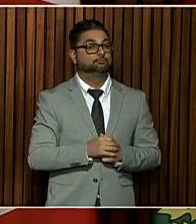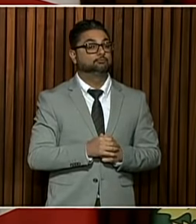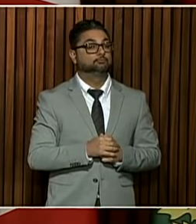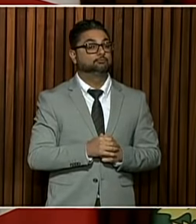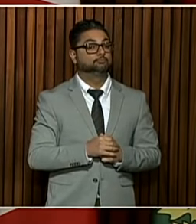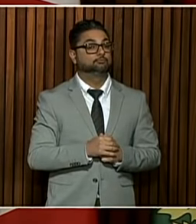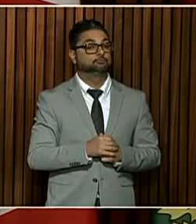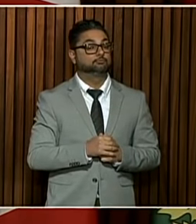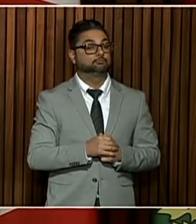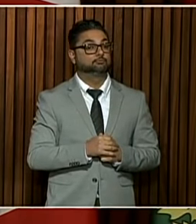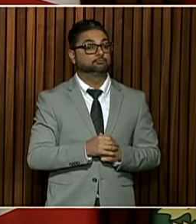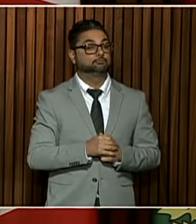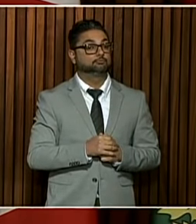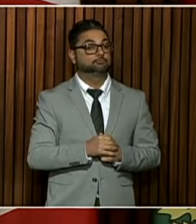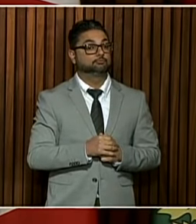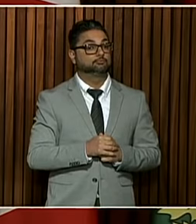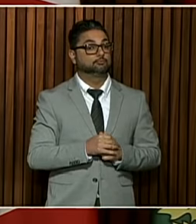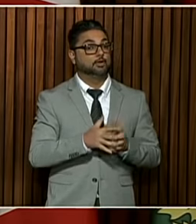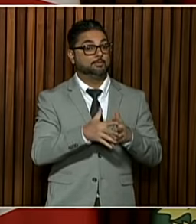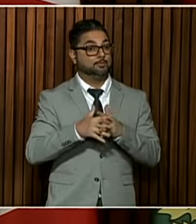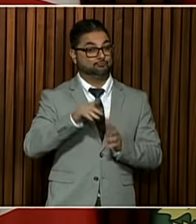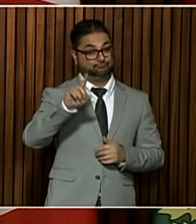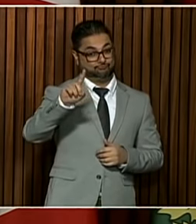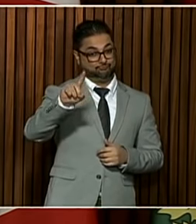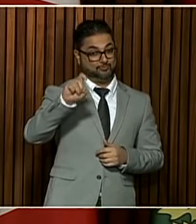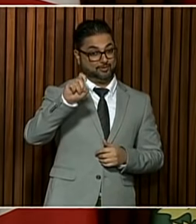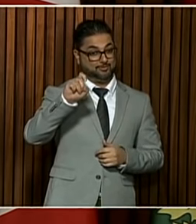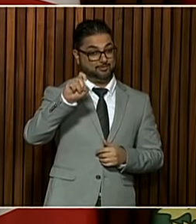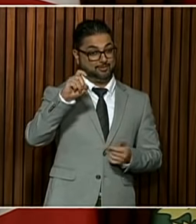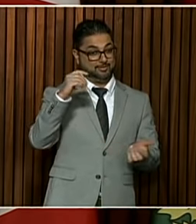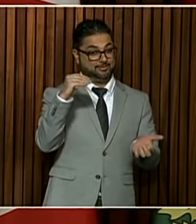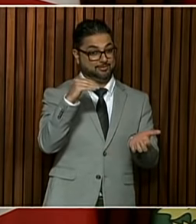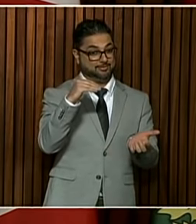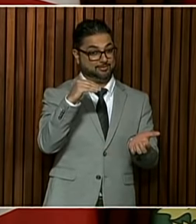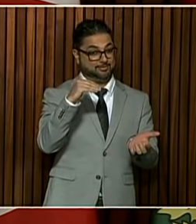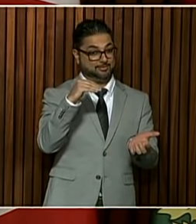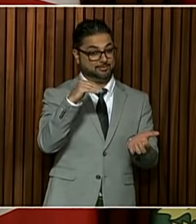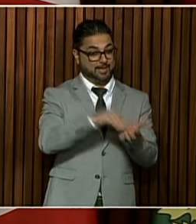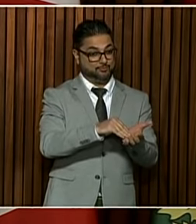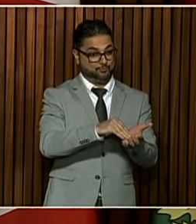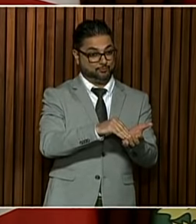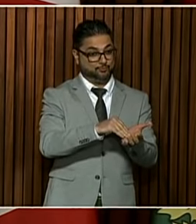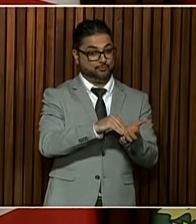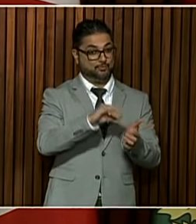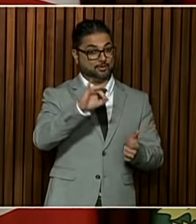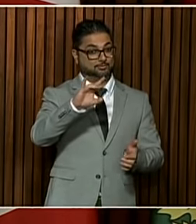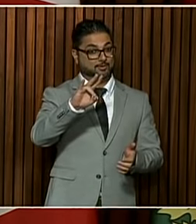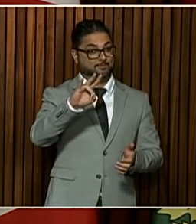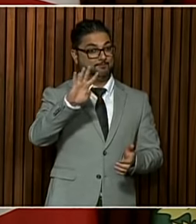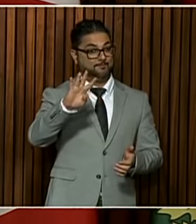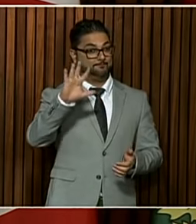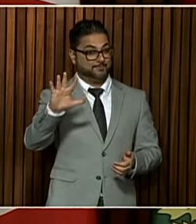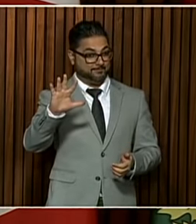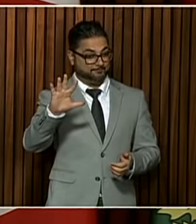108,745,000 cases. And this is already quite higher than China, which had